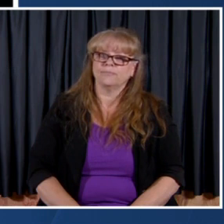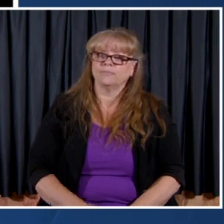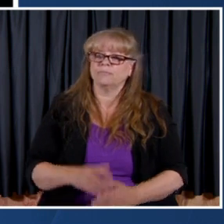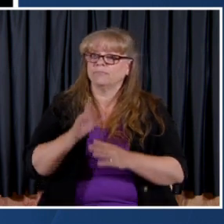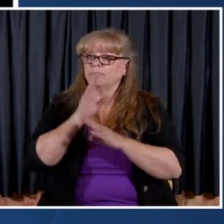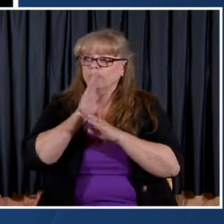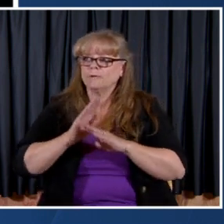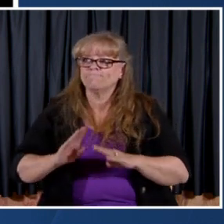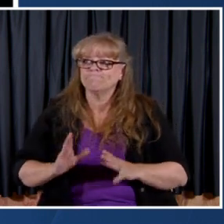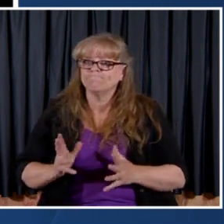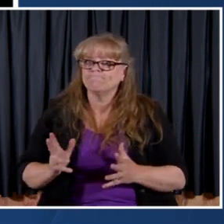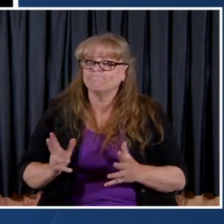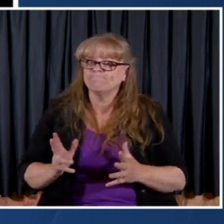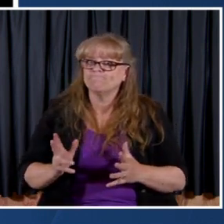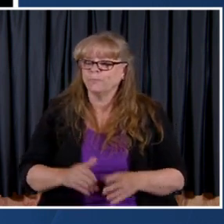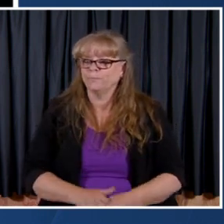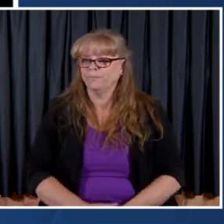Aaron, you're on the line.